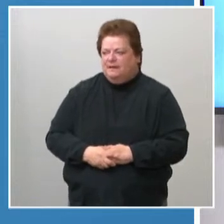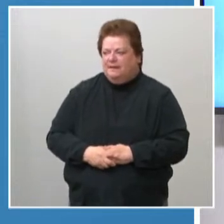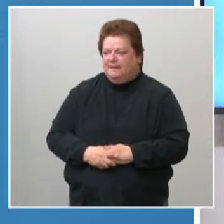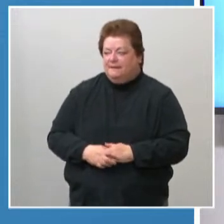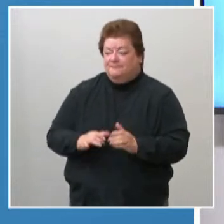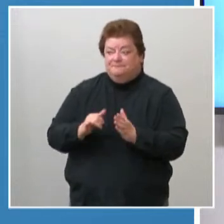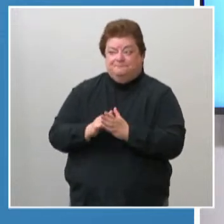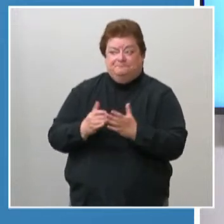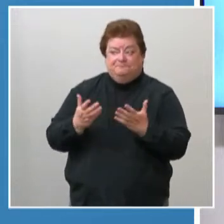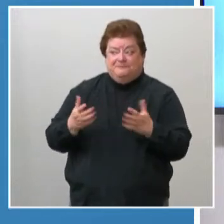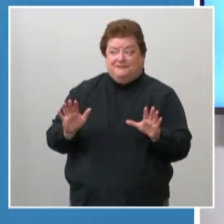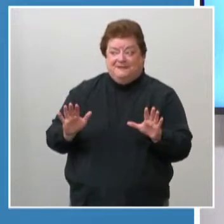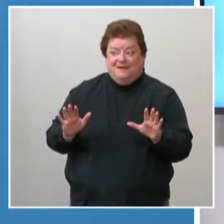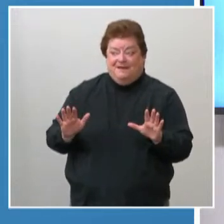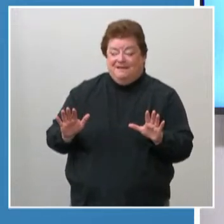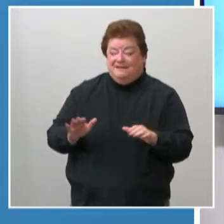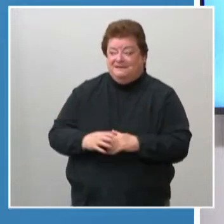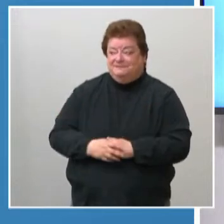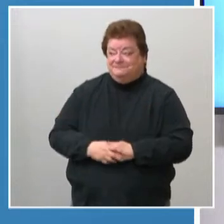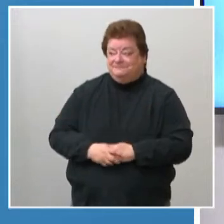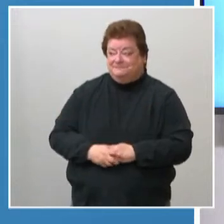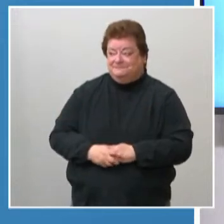Is that all?